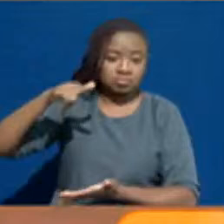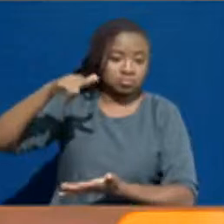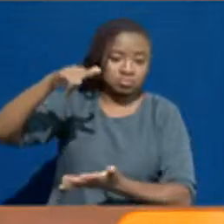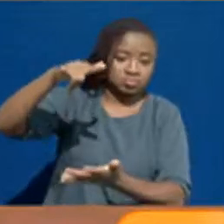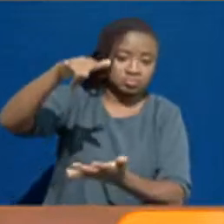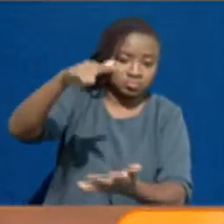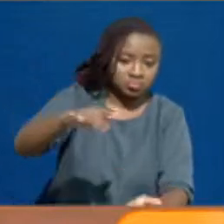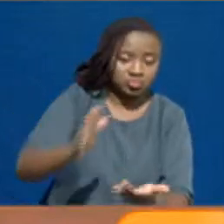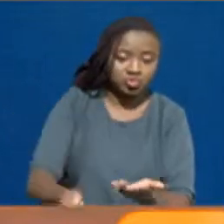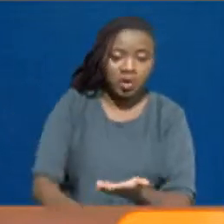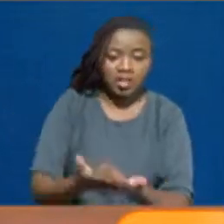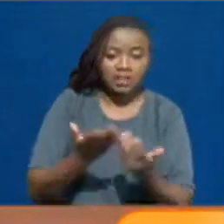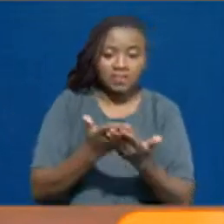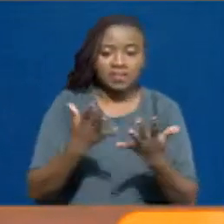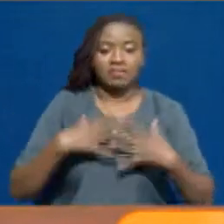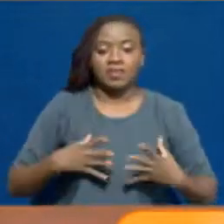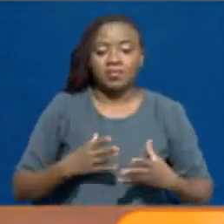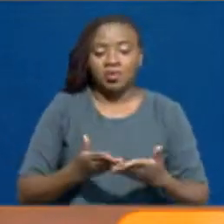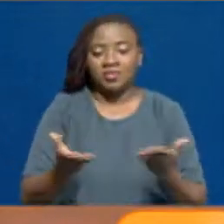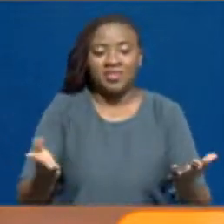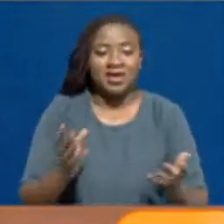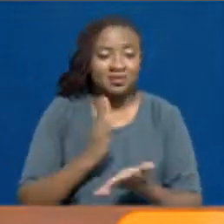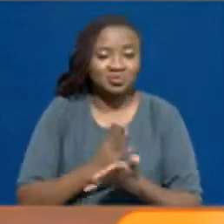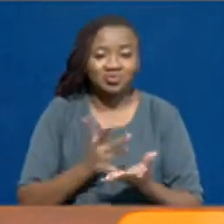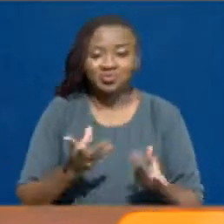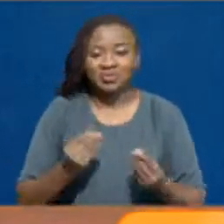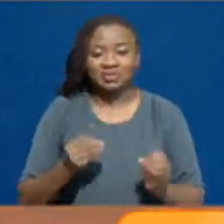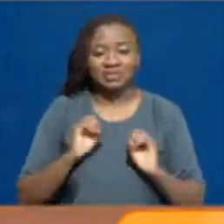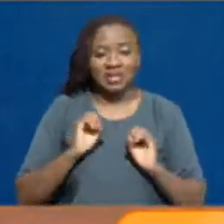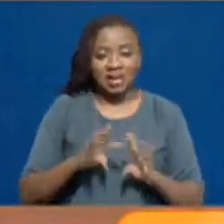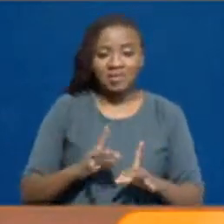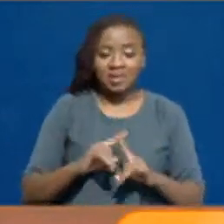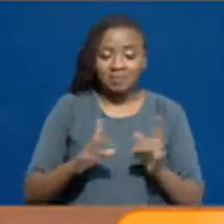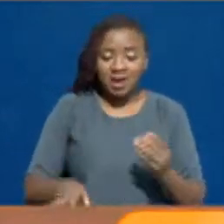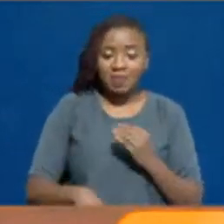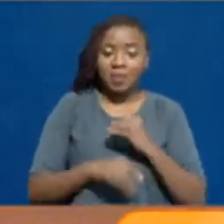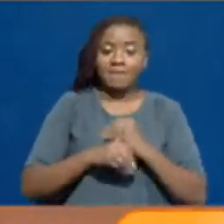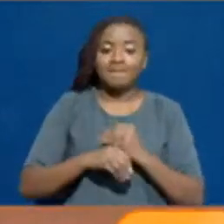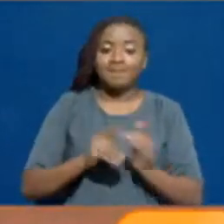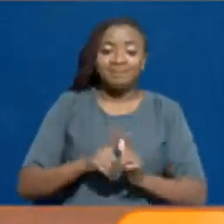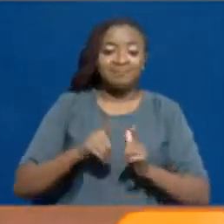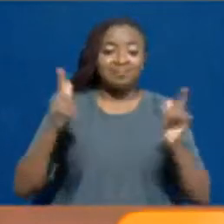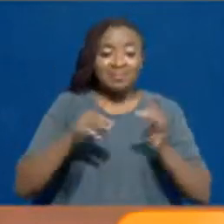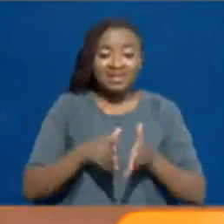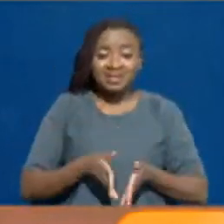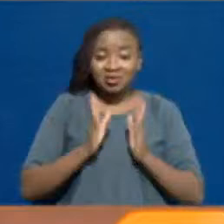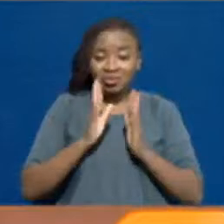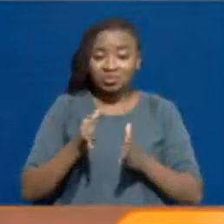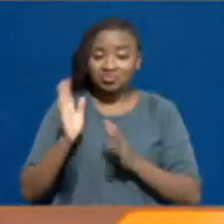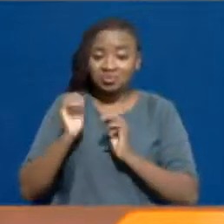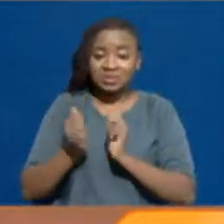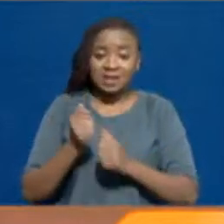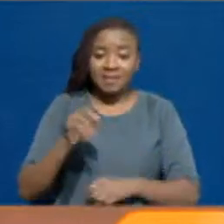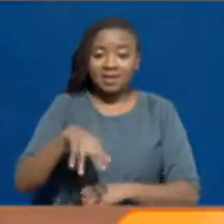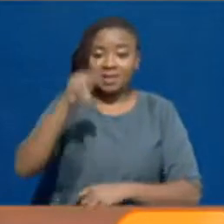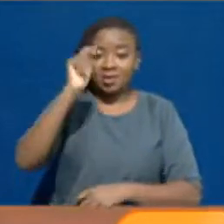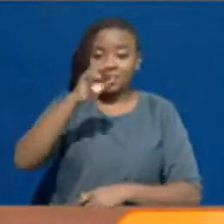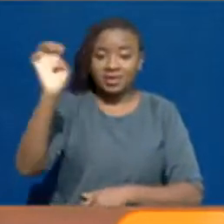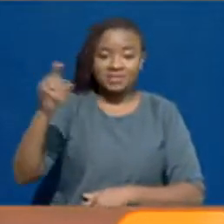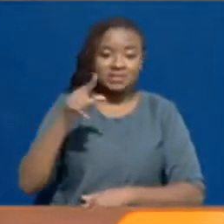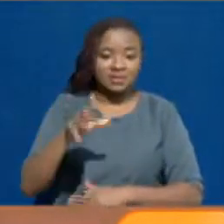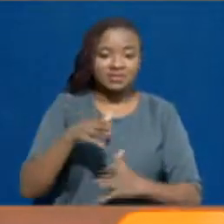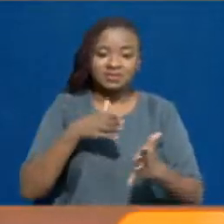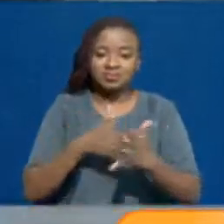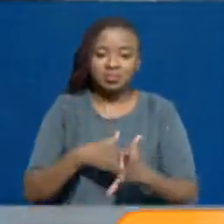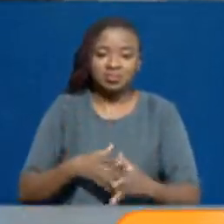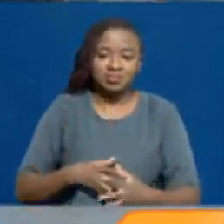support people who are marooned, it's not easy. And now major roads that we have, especially in the northeastern, have been cut off.